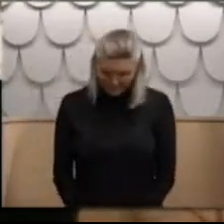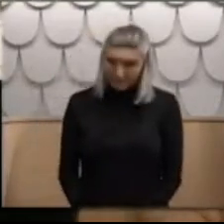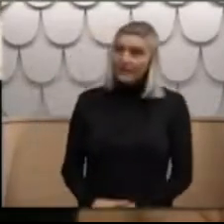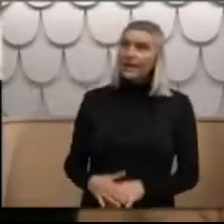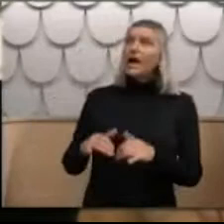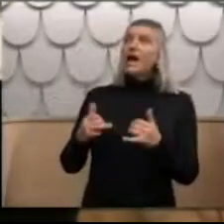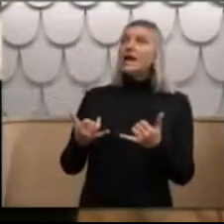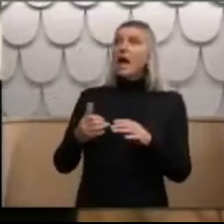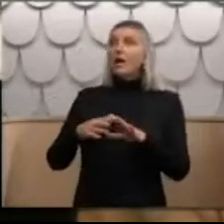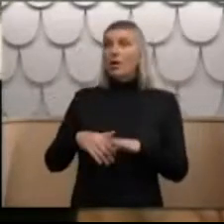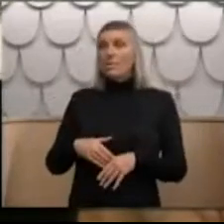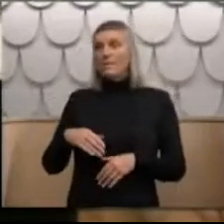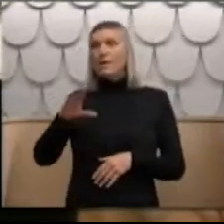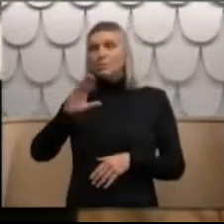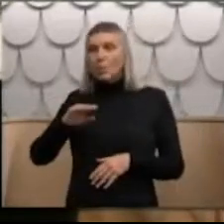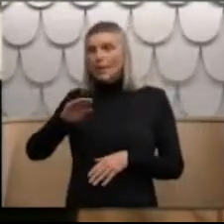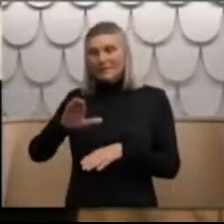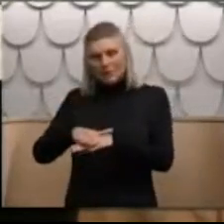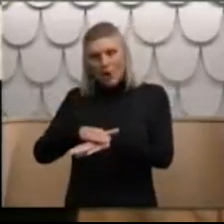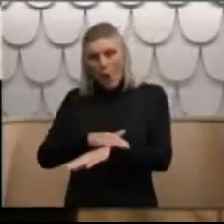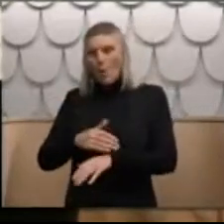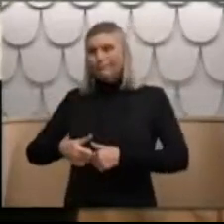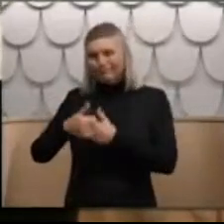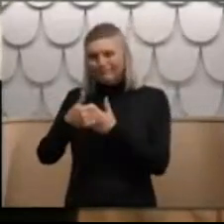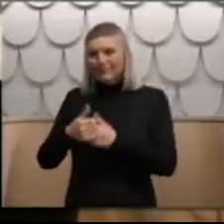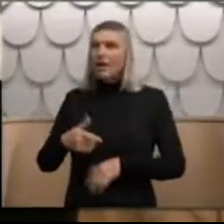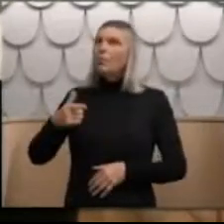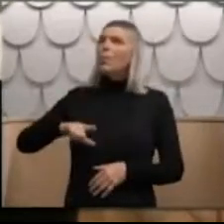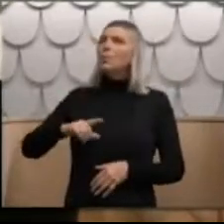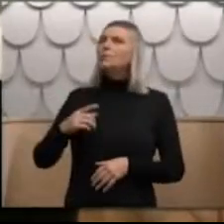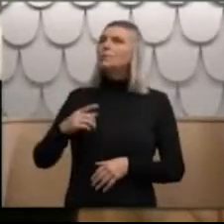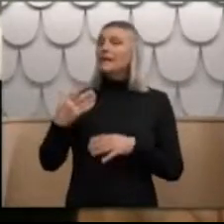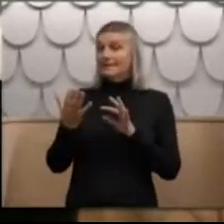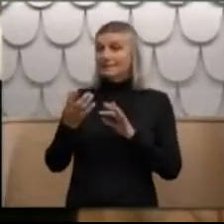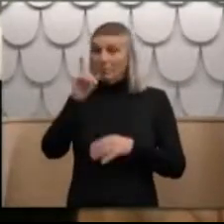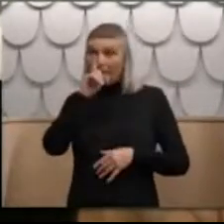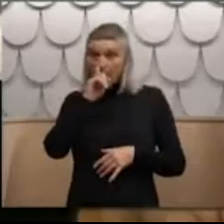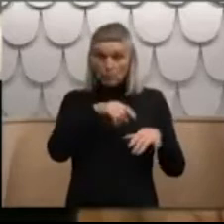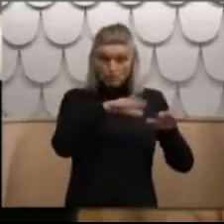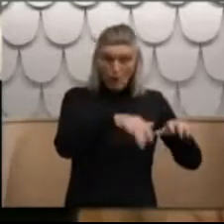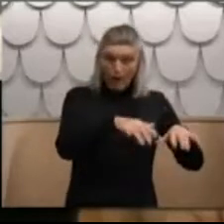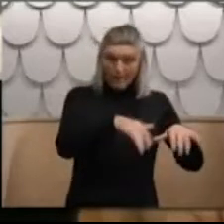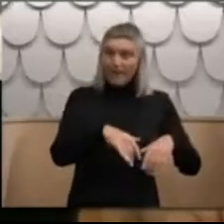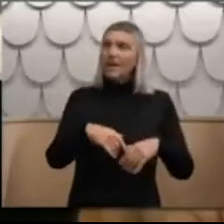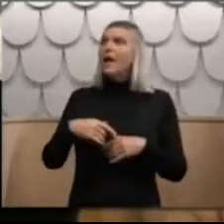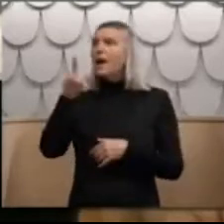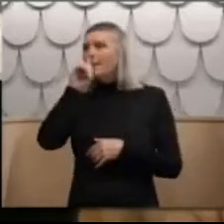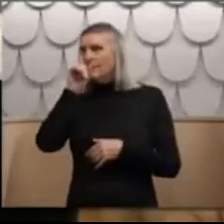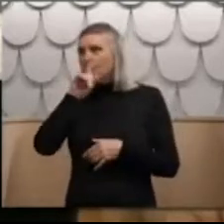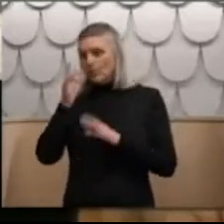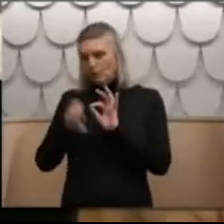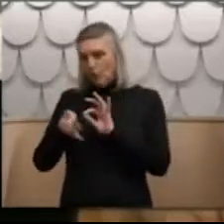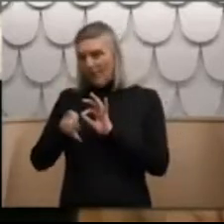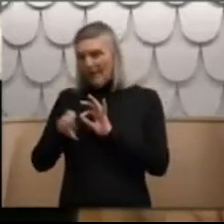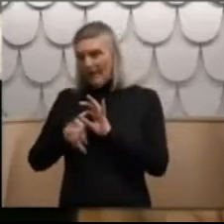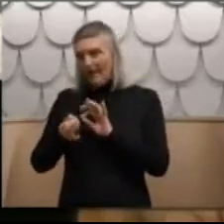Now, I might be speaking a little bit slowly. Now, that's just because we have people typing out what we say. And we also have sign